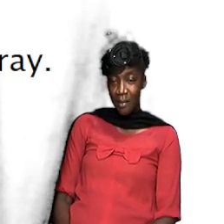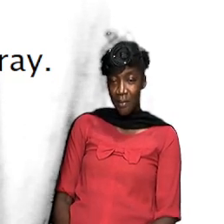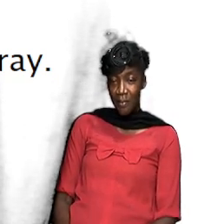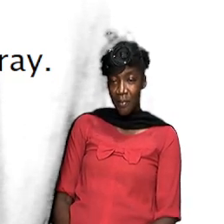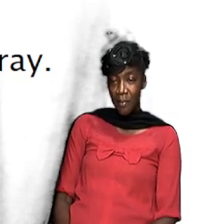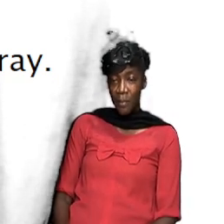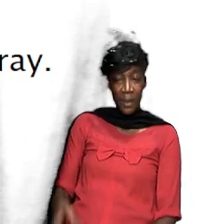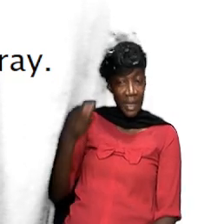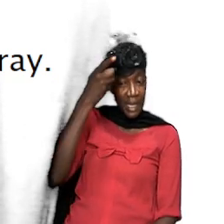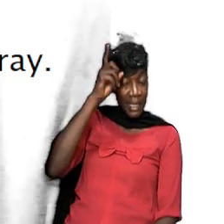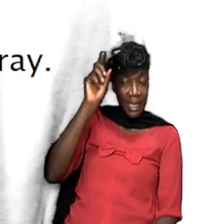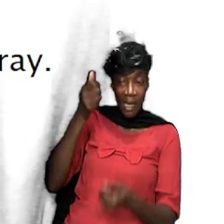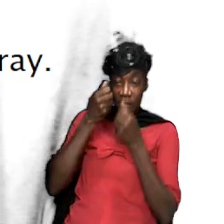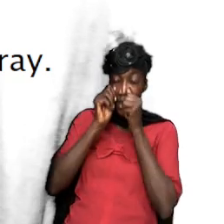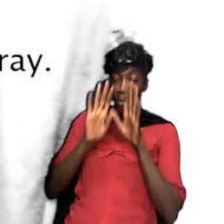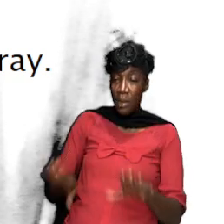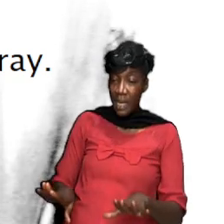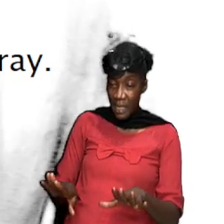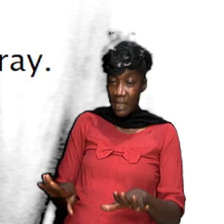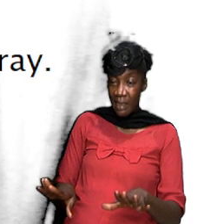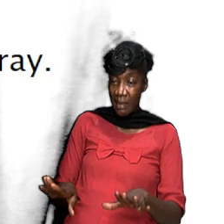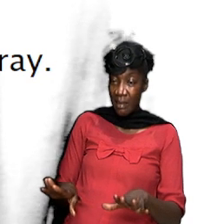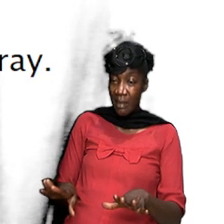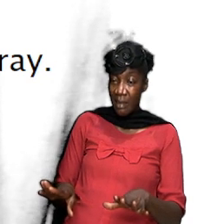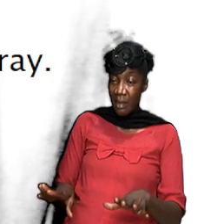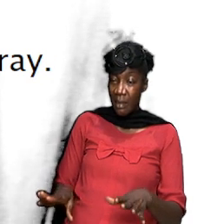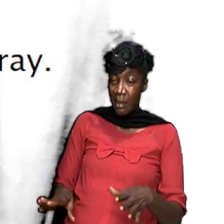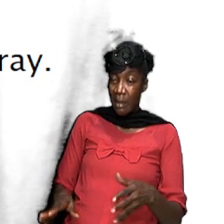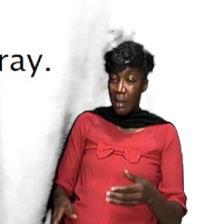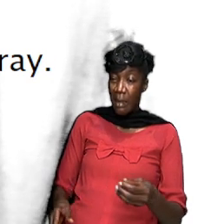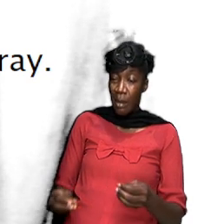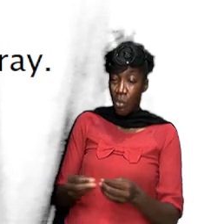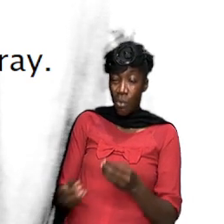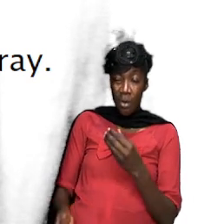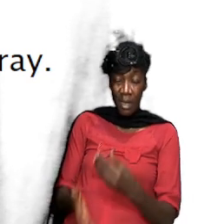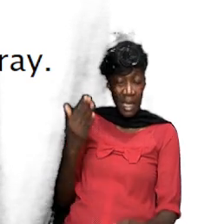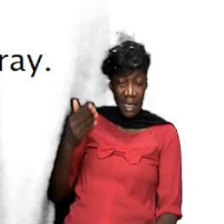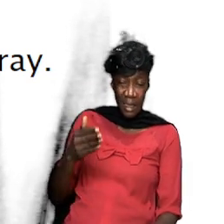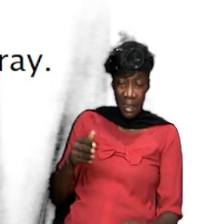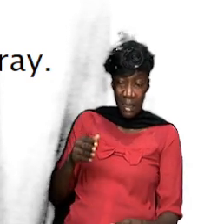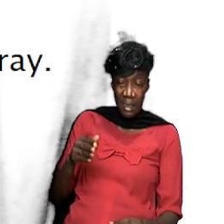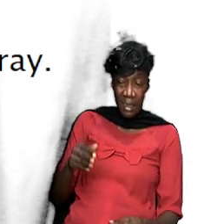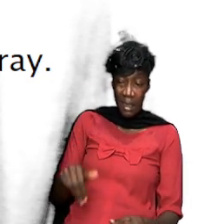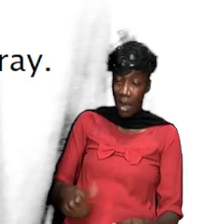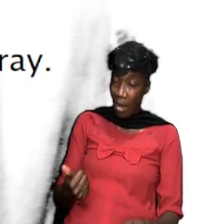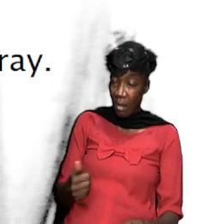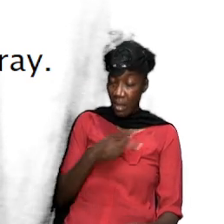to speak, than all of the other kings. You know why? Because his heart was on the things of God.